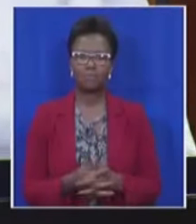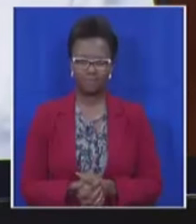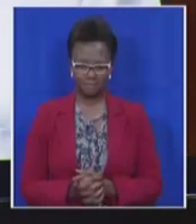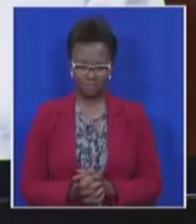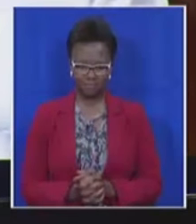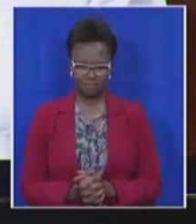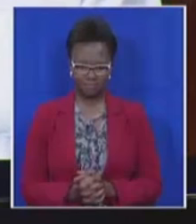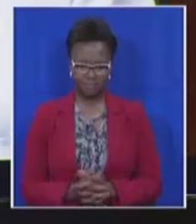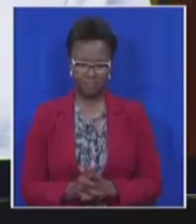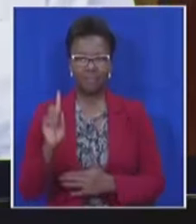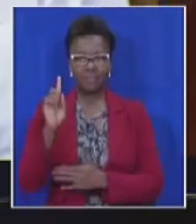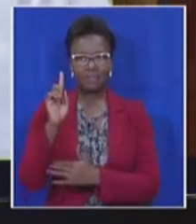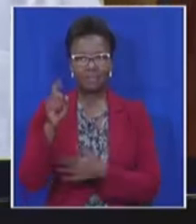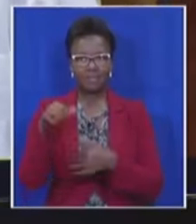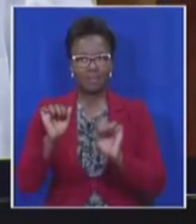Point of order, Chair.